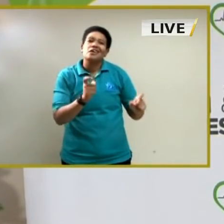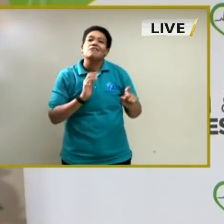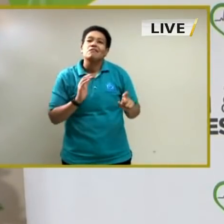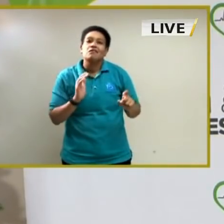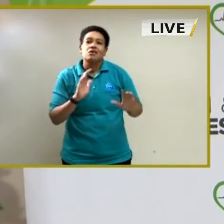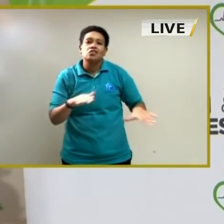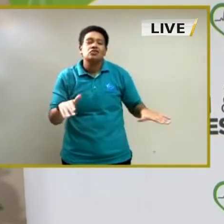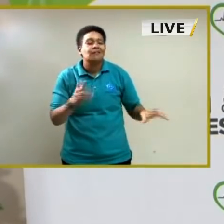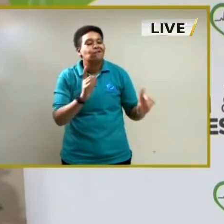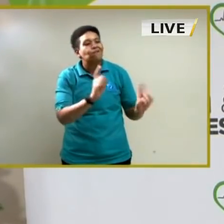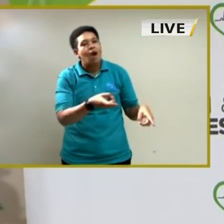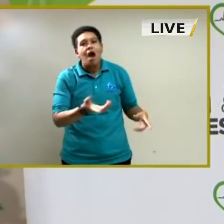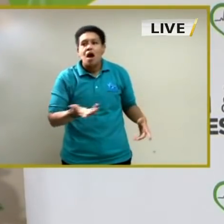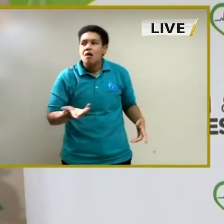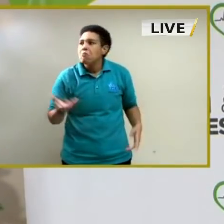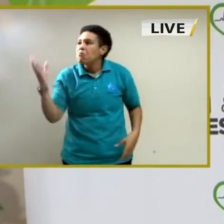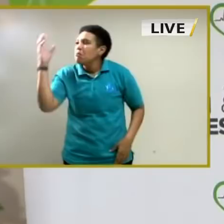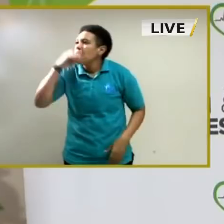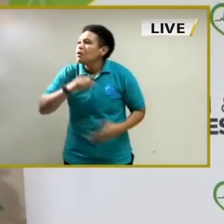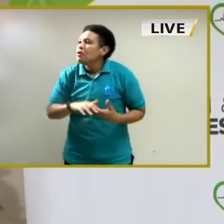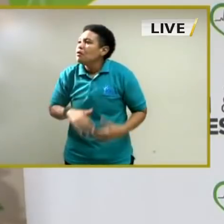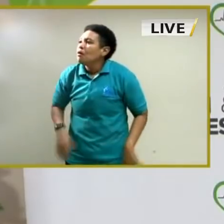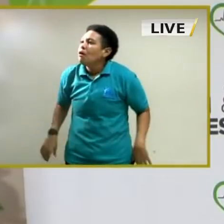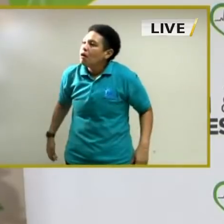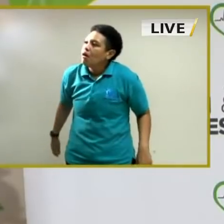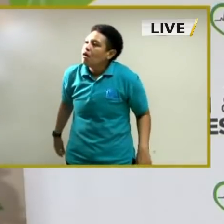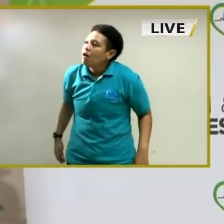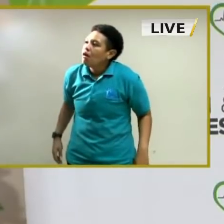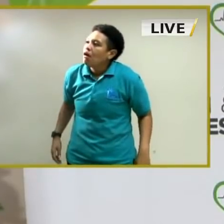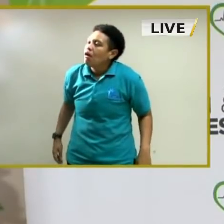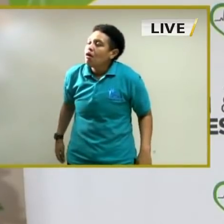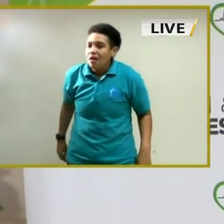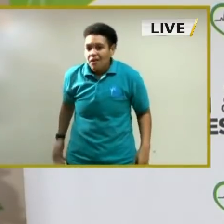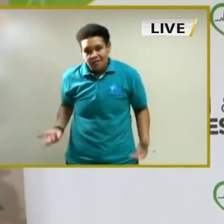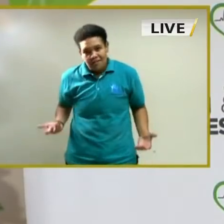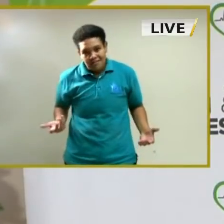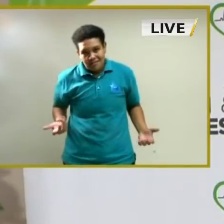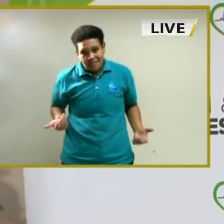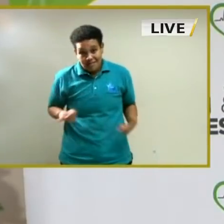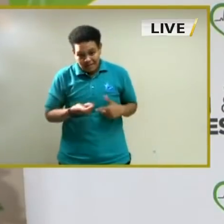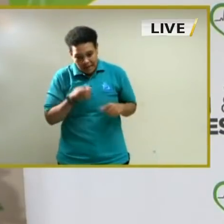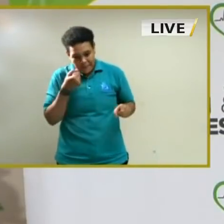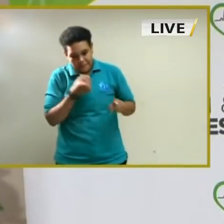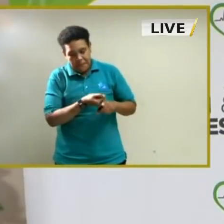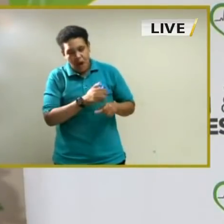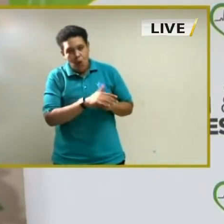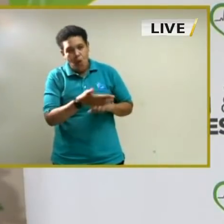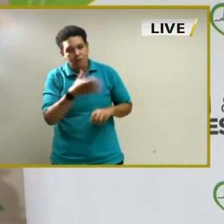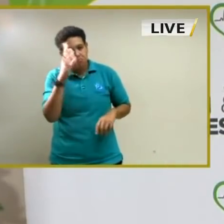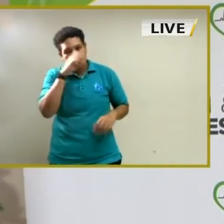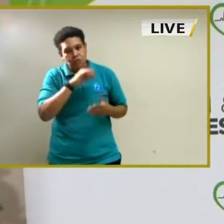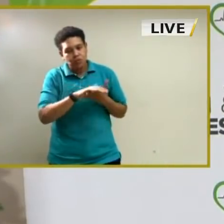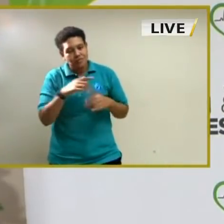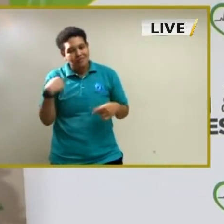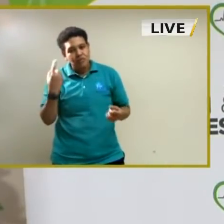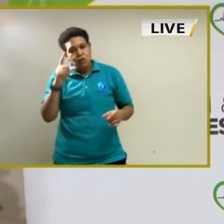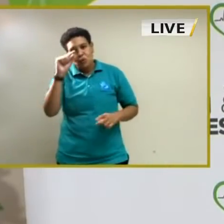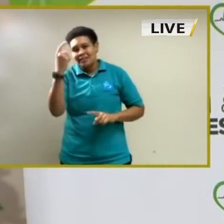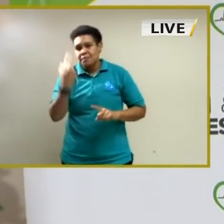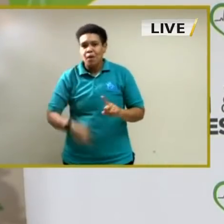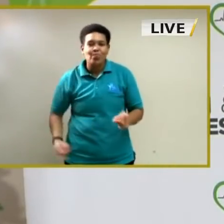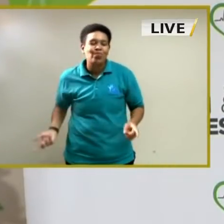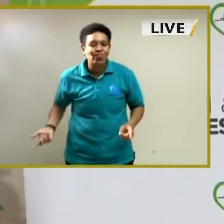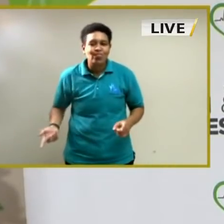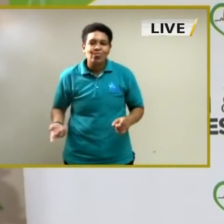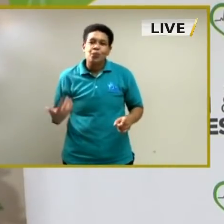disservice, not because of us, but because of the cruel COVID, by keeping them out of the classroom for this length